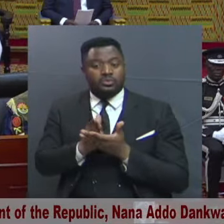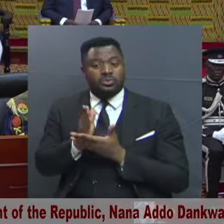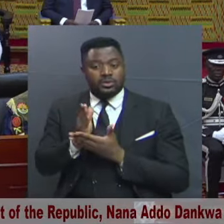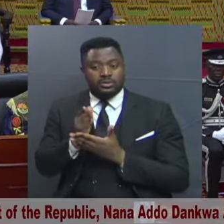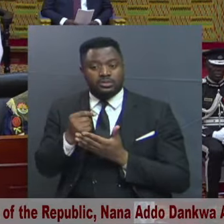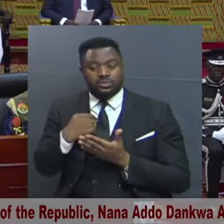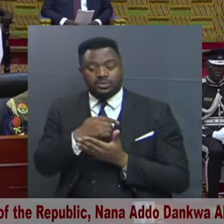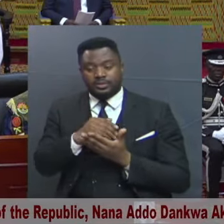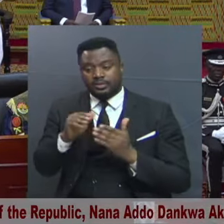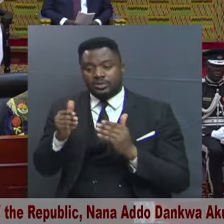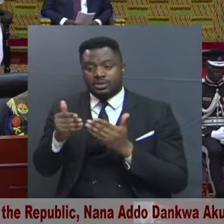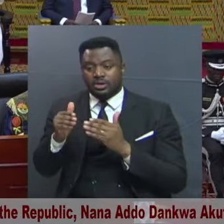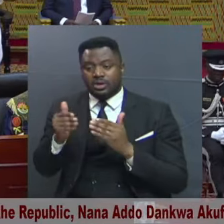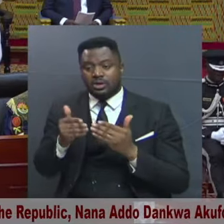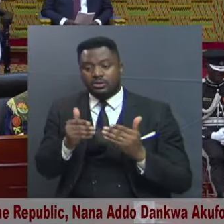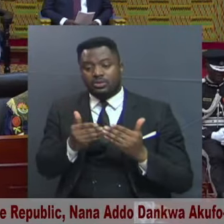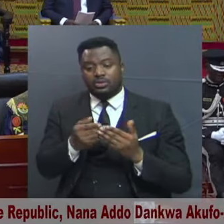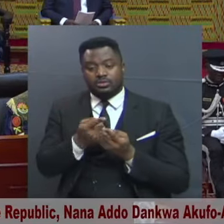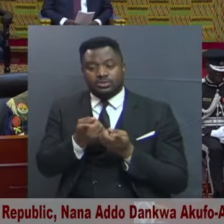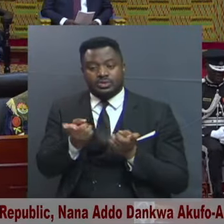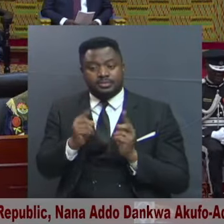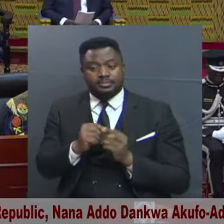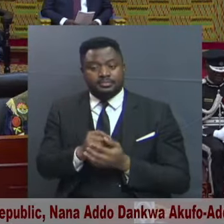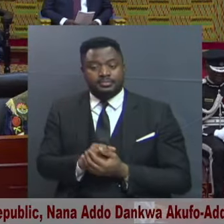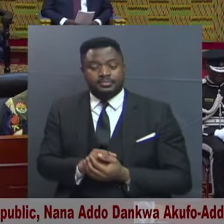that we acknowledge their